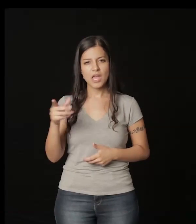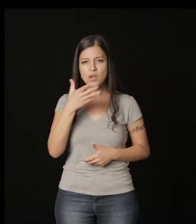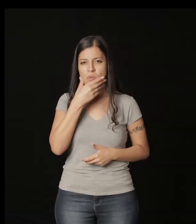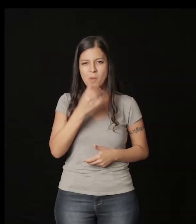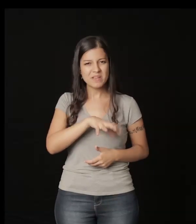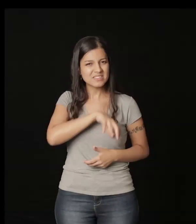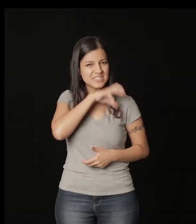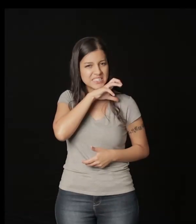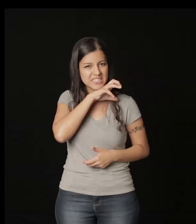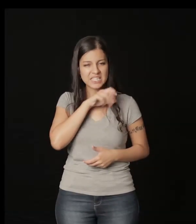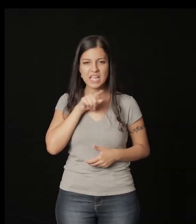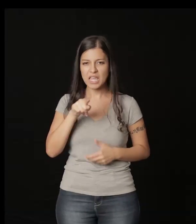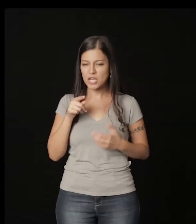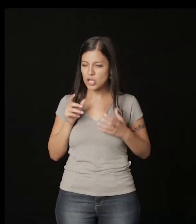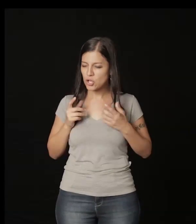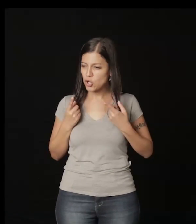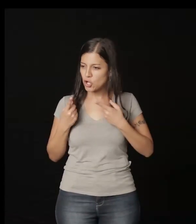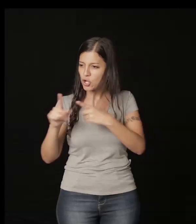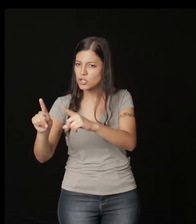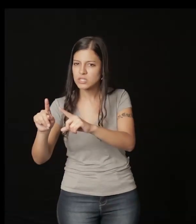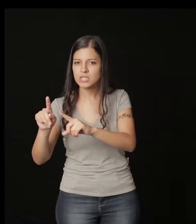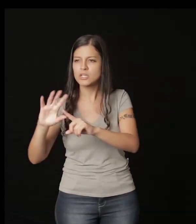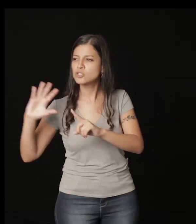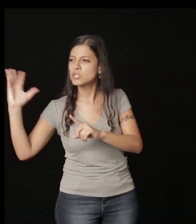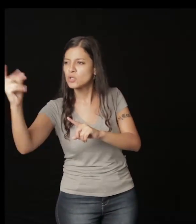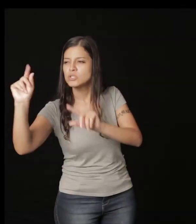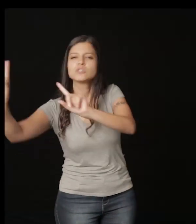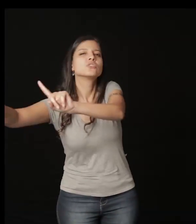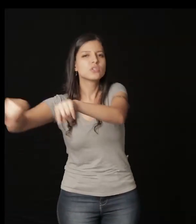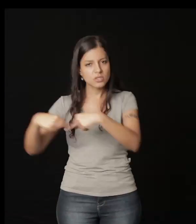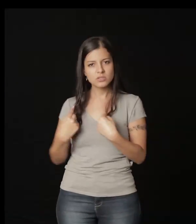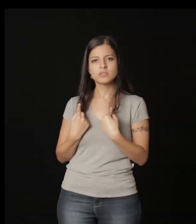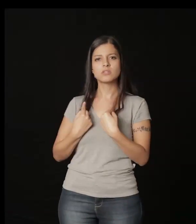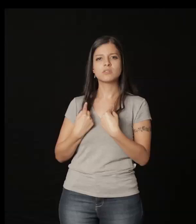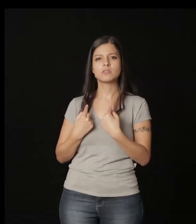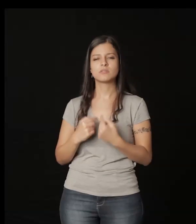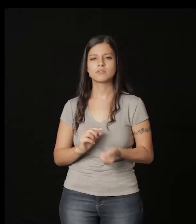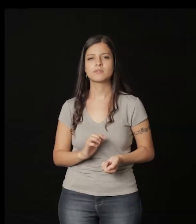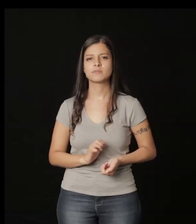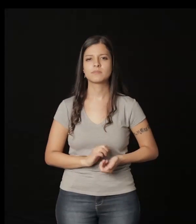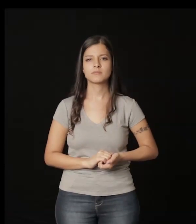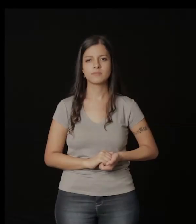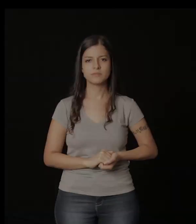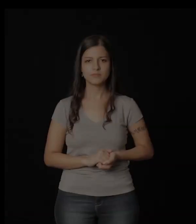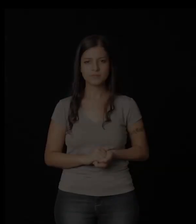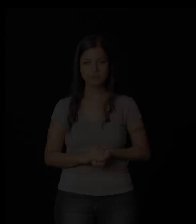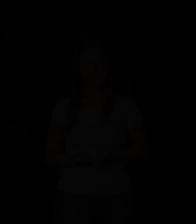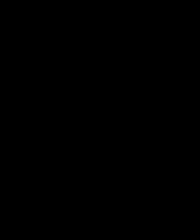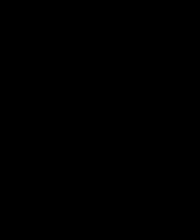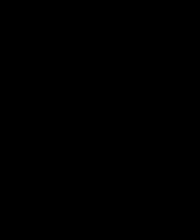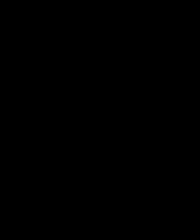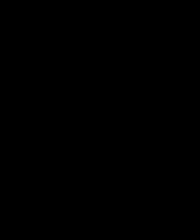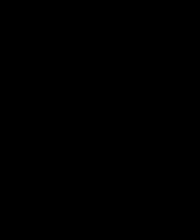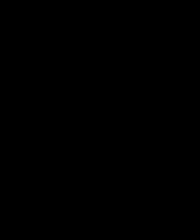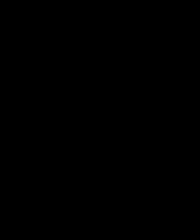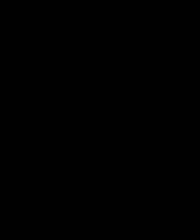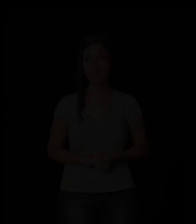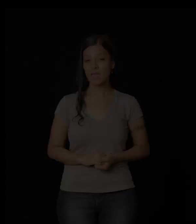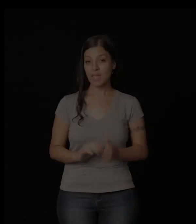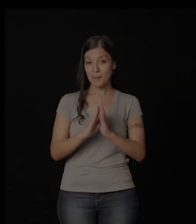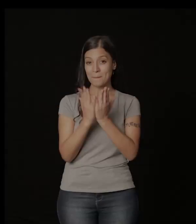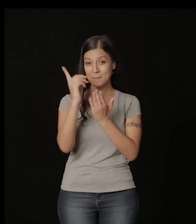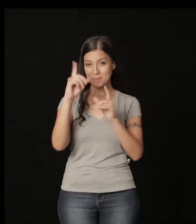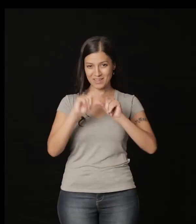man, and his hand will be against every man, and every man against him." So